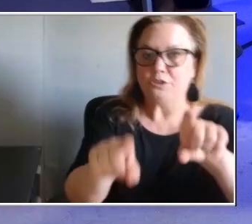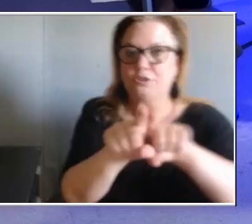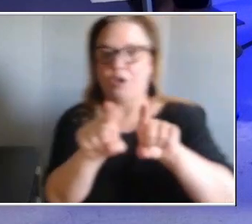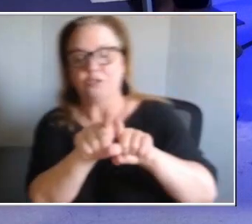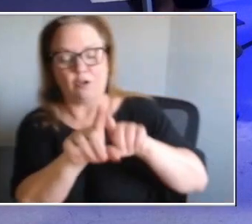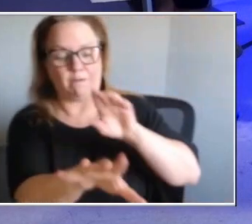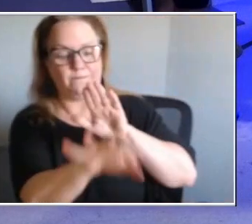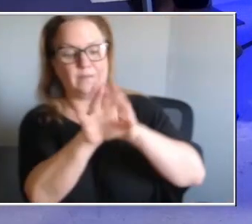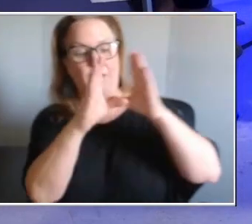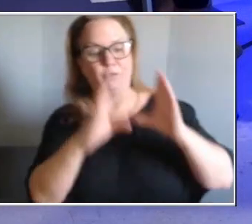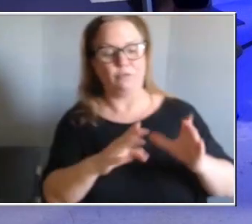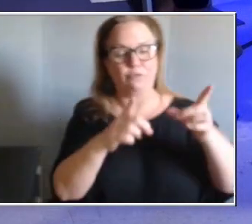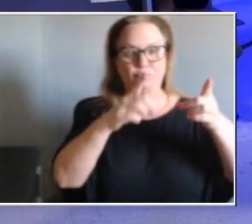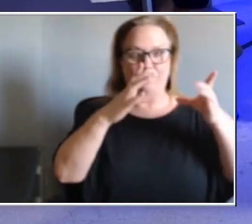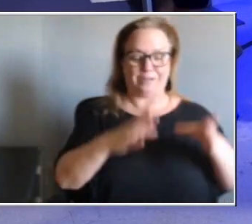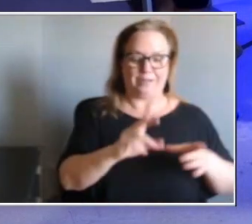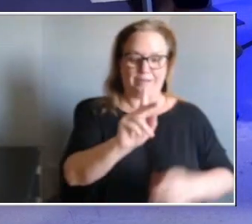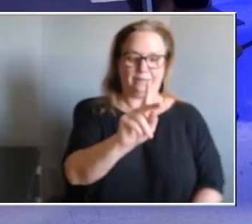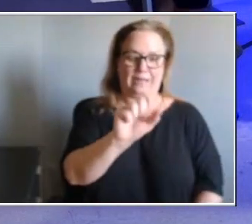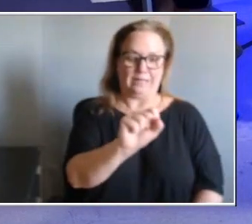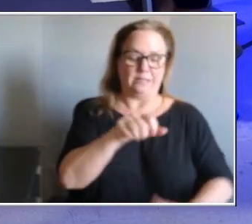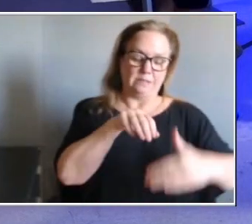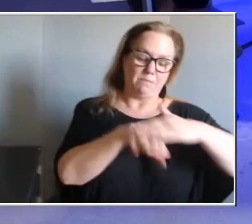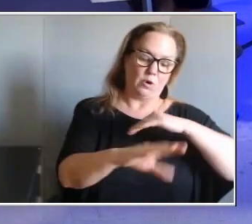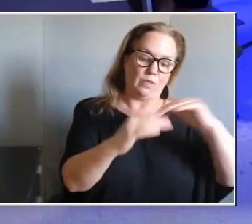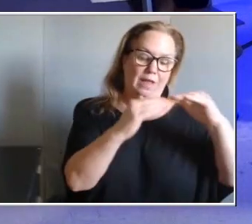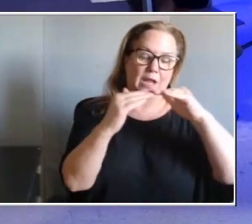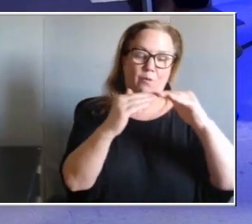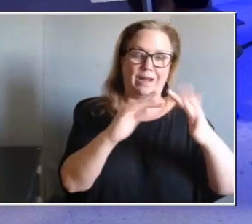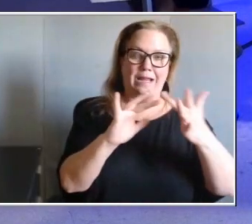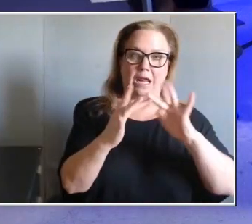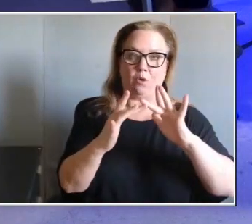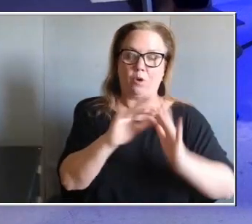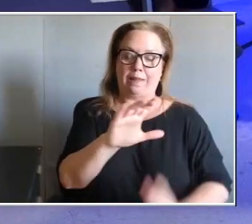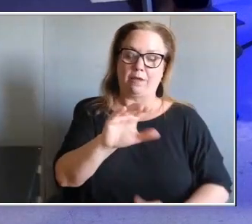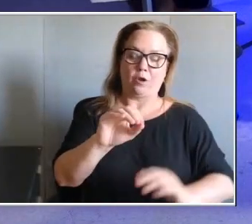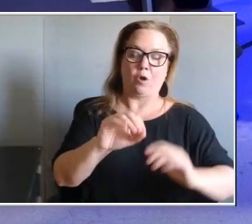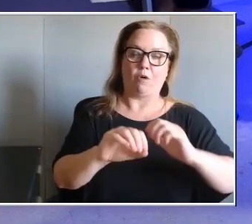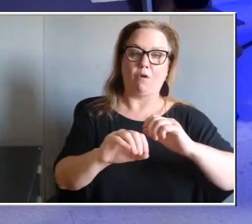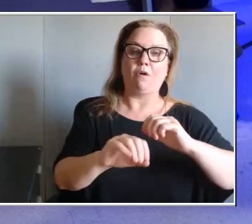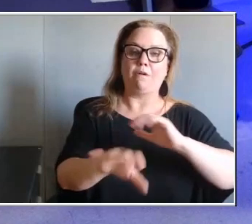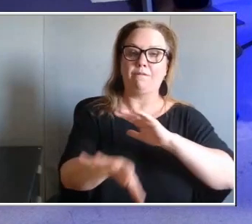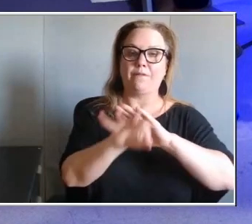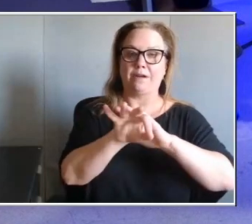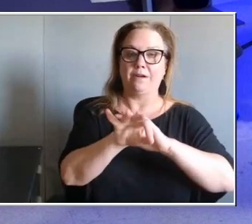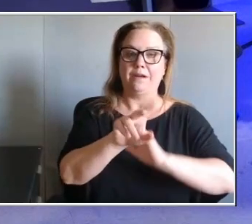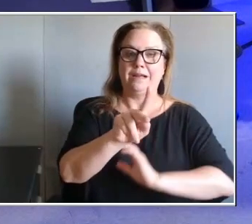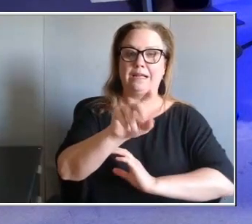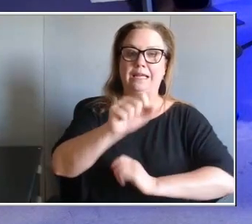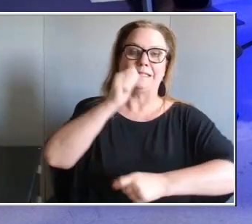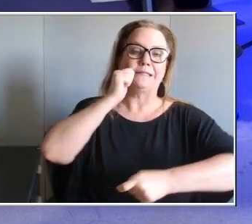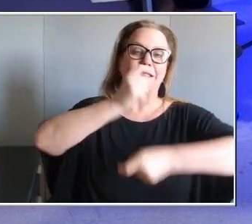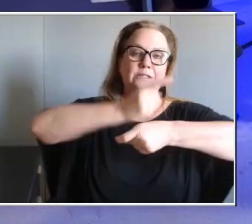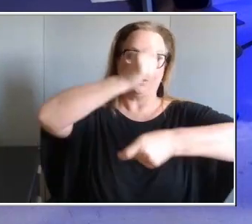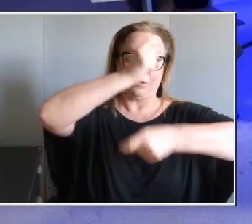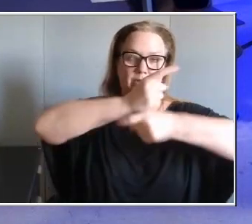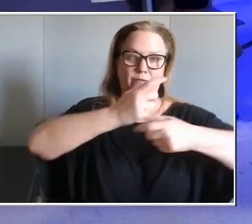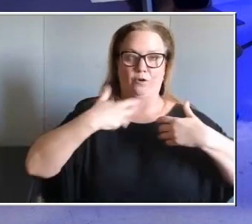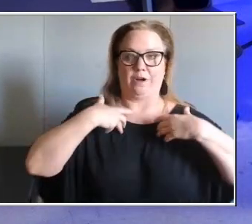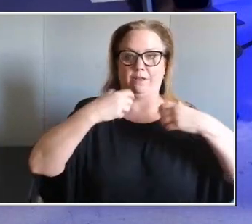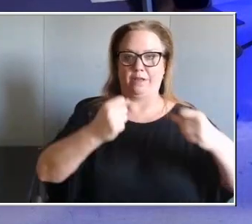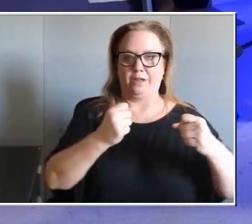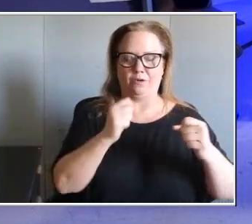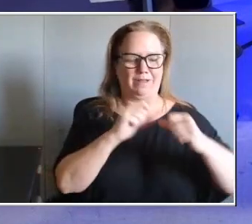director of the Kansas Birth Equity Network. She's the co-founder of Kansas Sisters and Brothers for Healthy Infants. You're like a